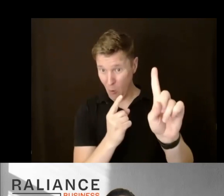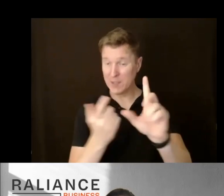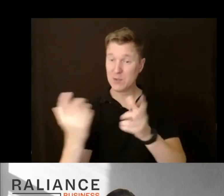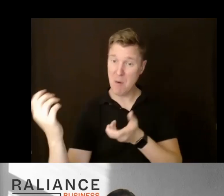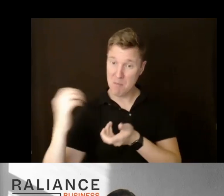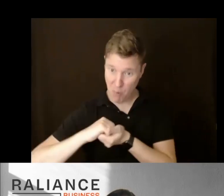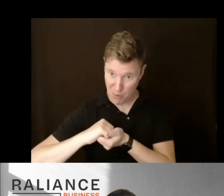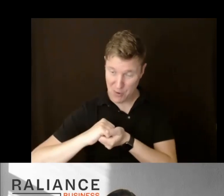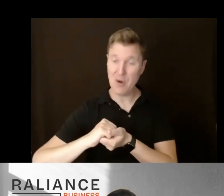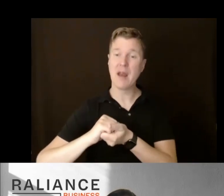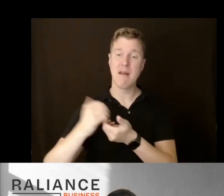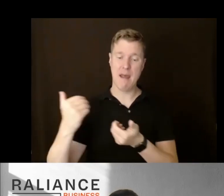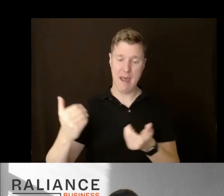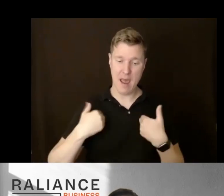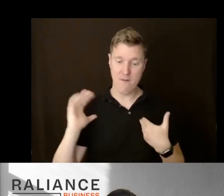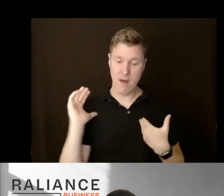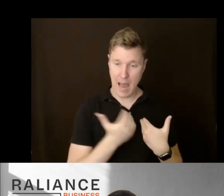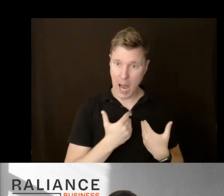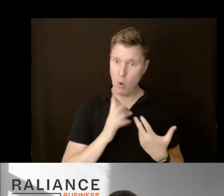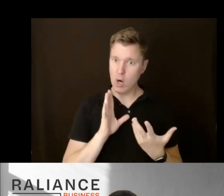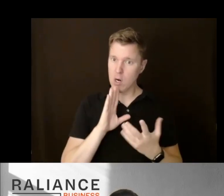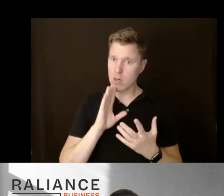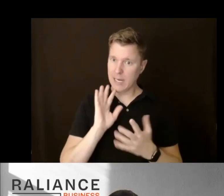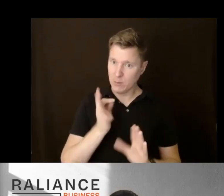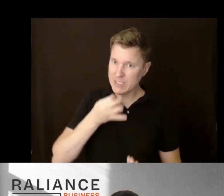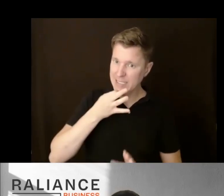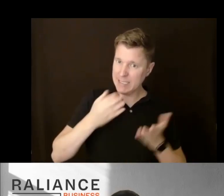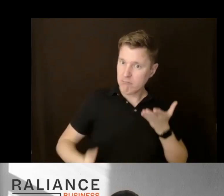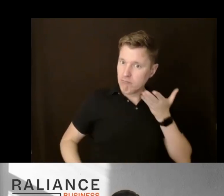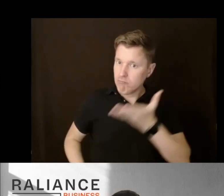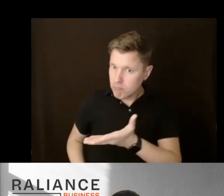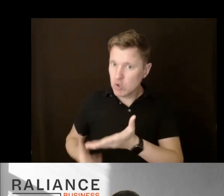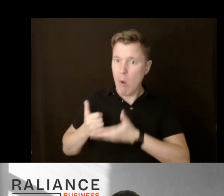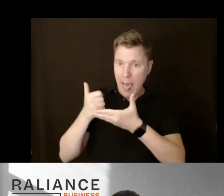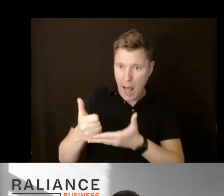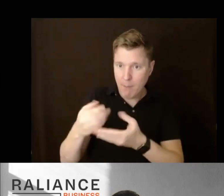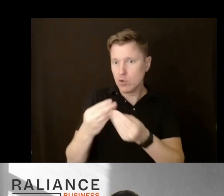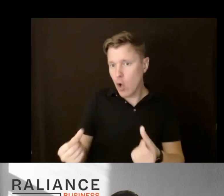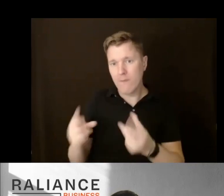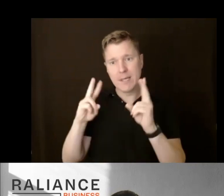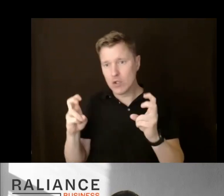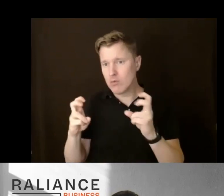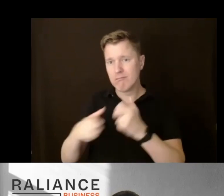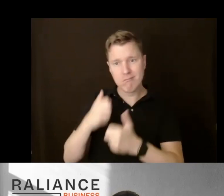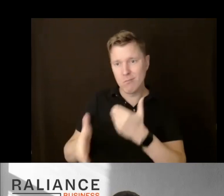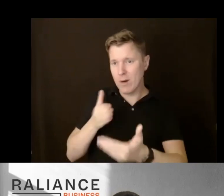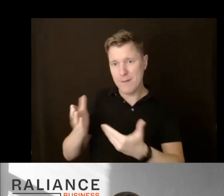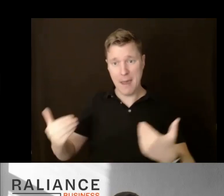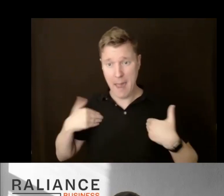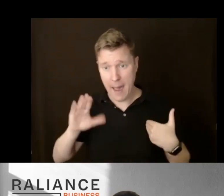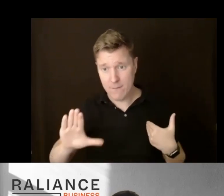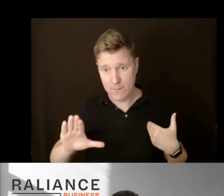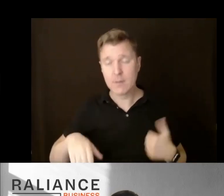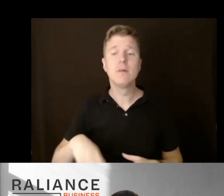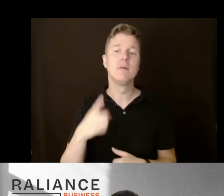bring our expertise to help solve the issue or problem that they may have. Again, we believe that we're